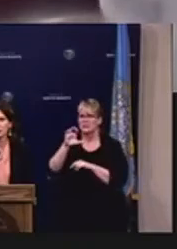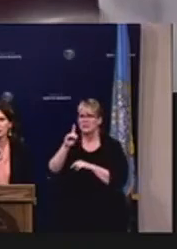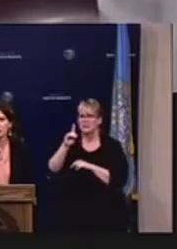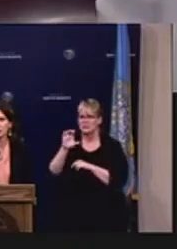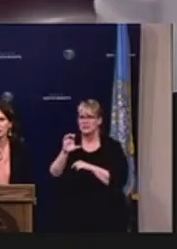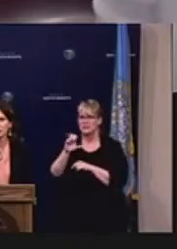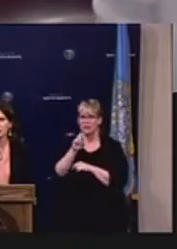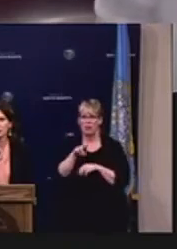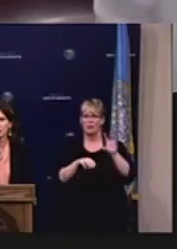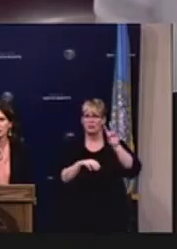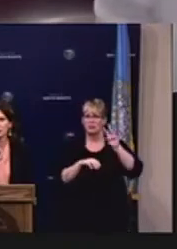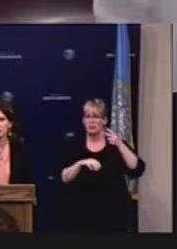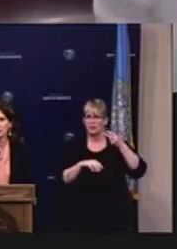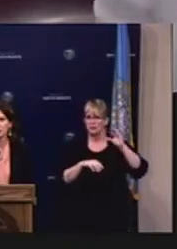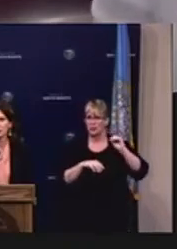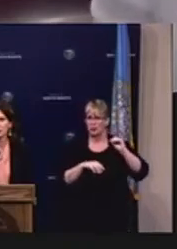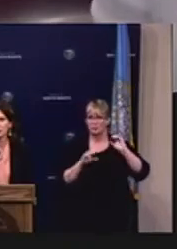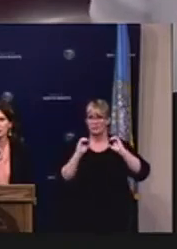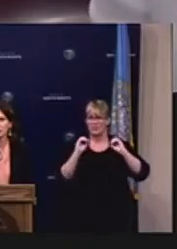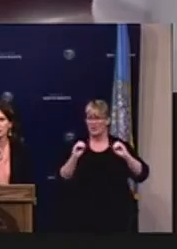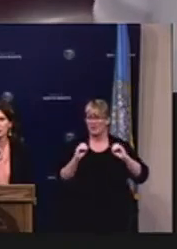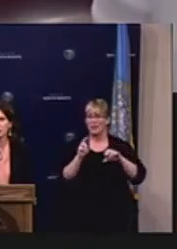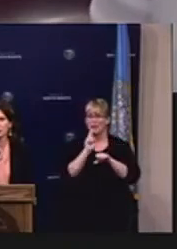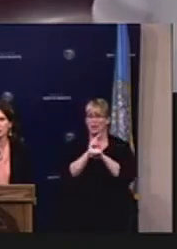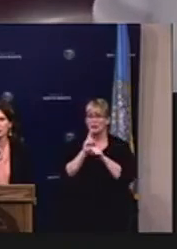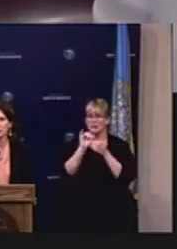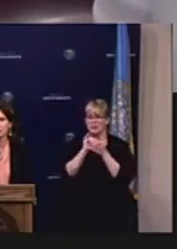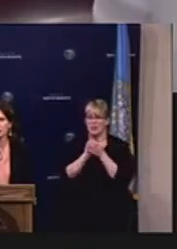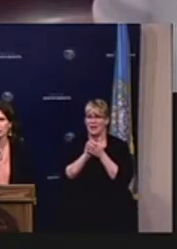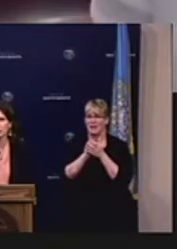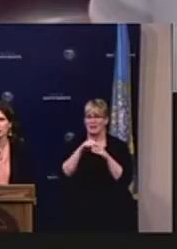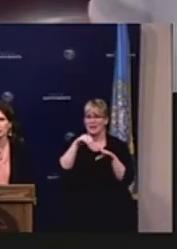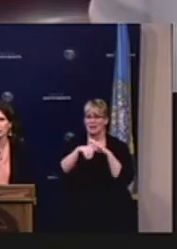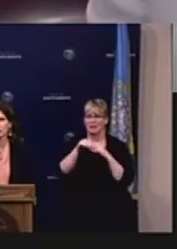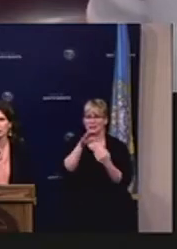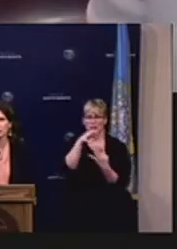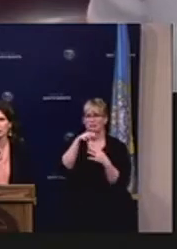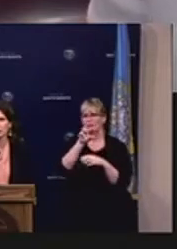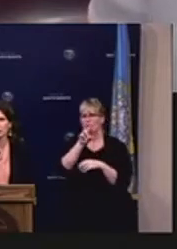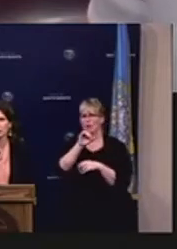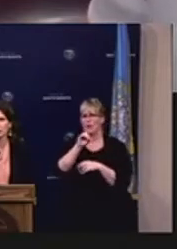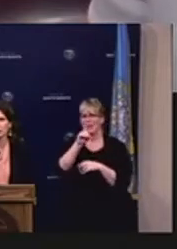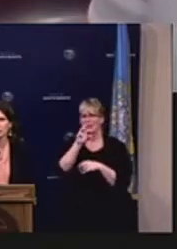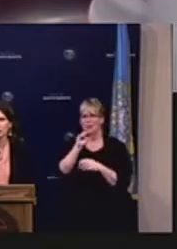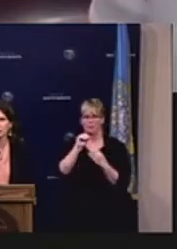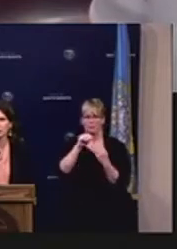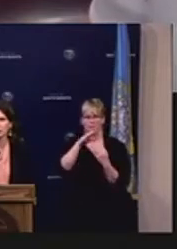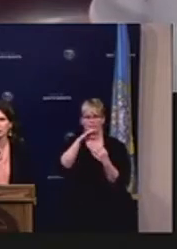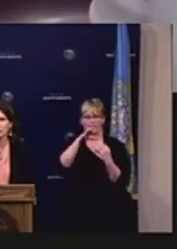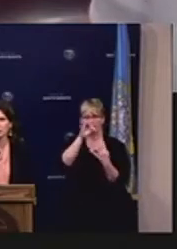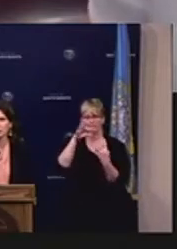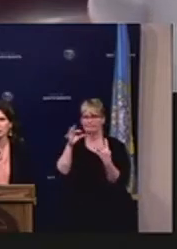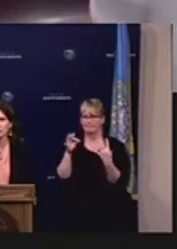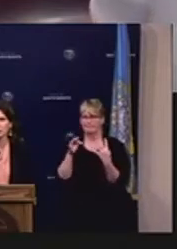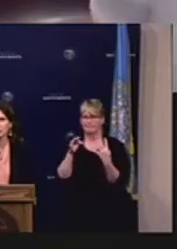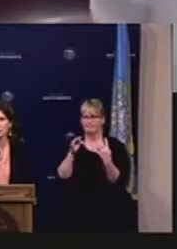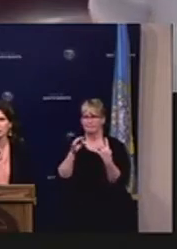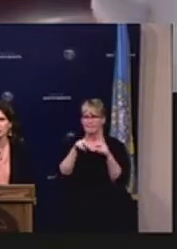the WHO that using this in a prophylactic randomized trial is putting patients at risk and is a